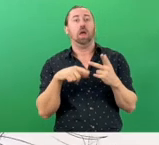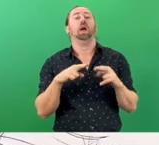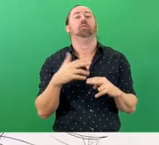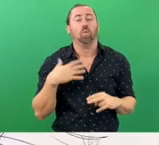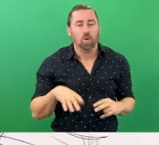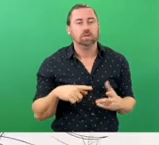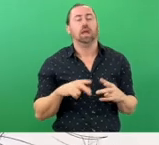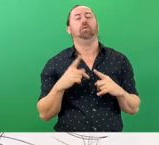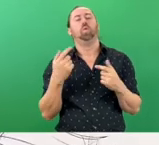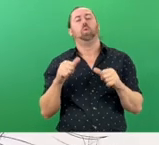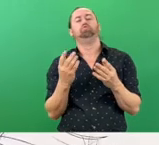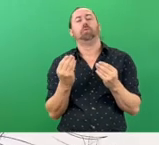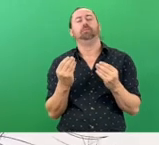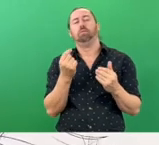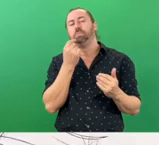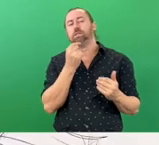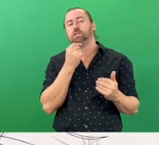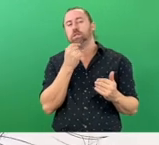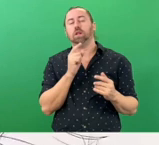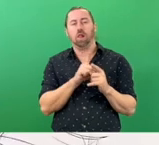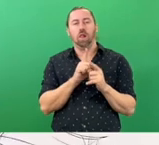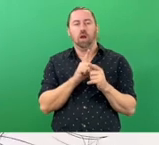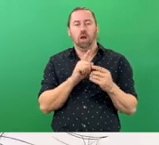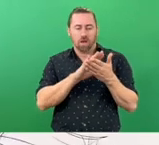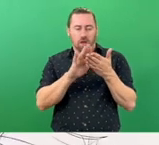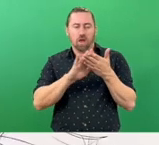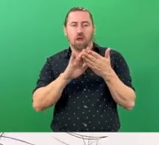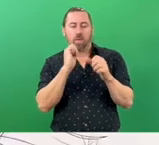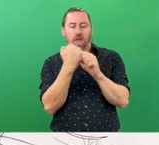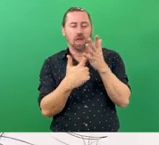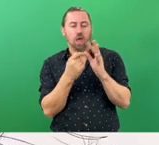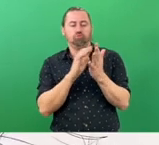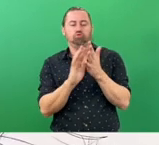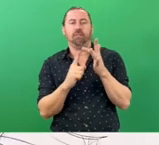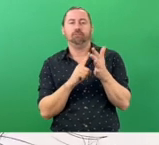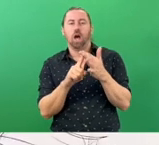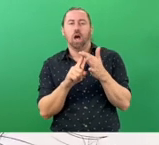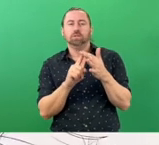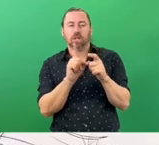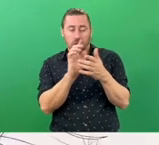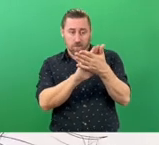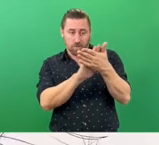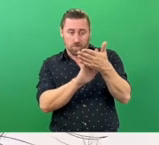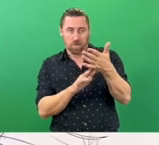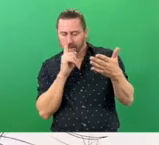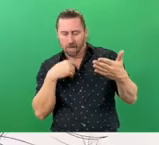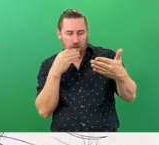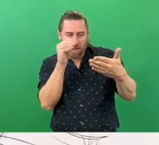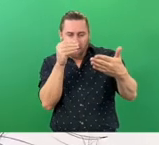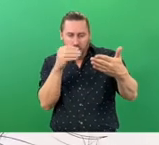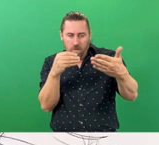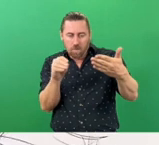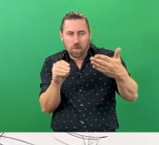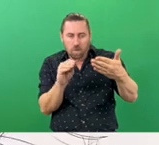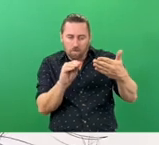this if you're using a very soft pencil and you want to lay some graphite down and then push and pull that graphite around on the sheet